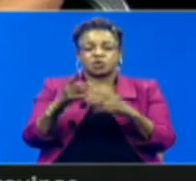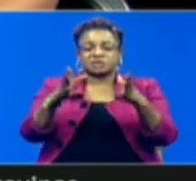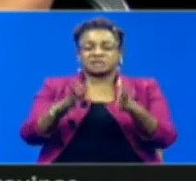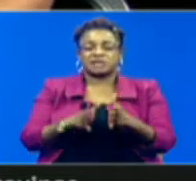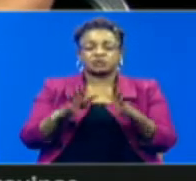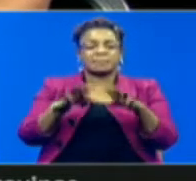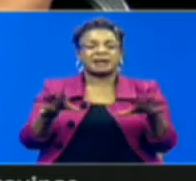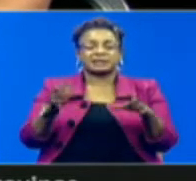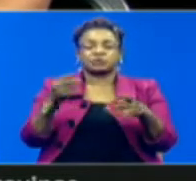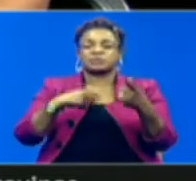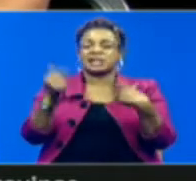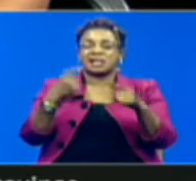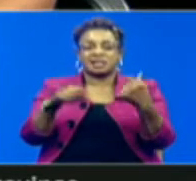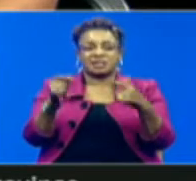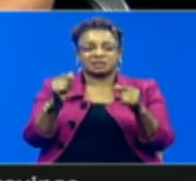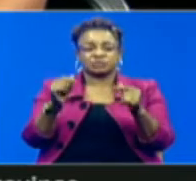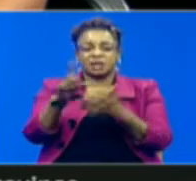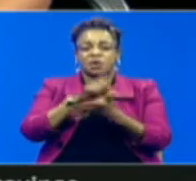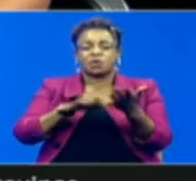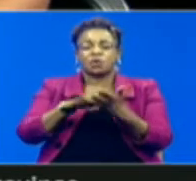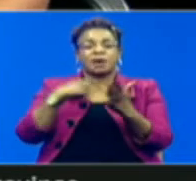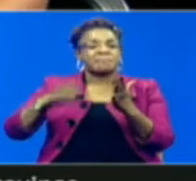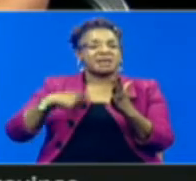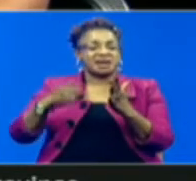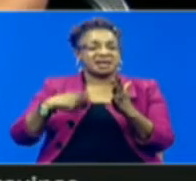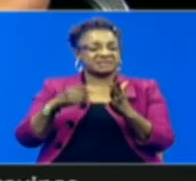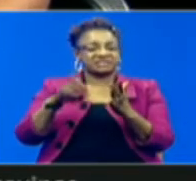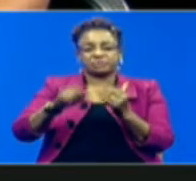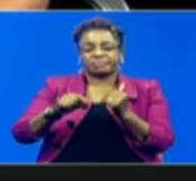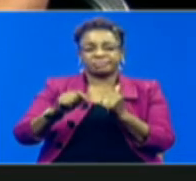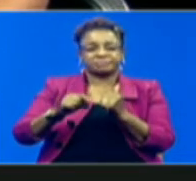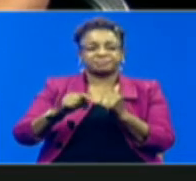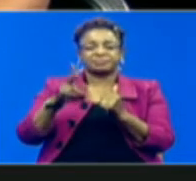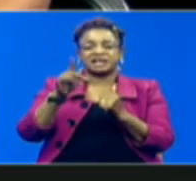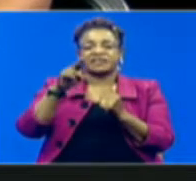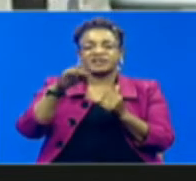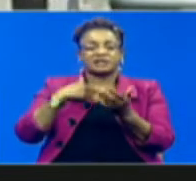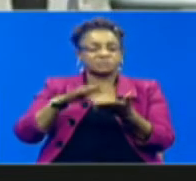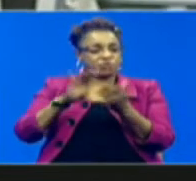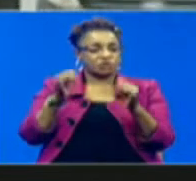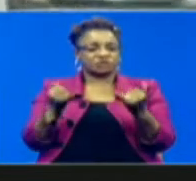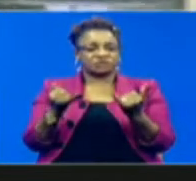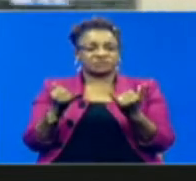by selling it to the local millers at a throwaway price. Kevin Mutai has more.